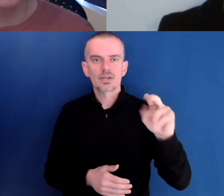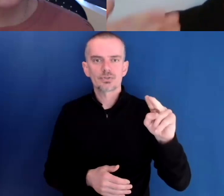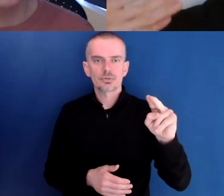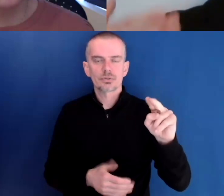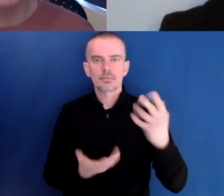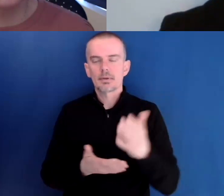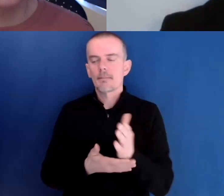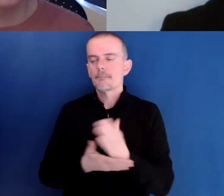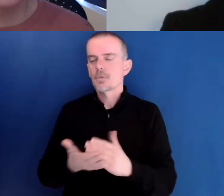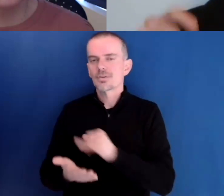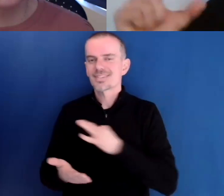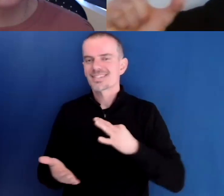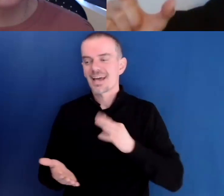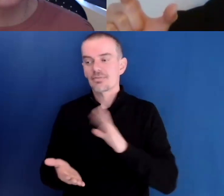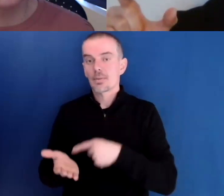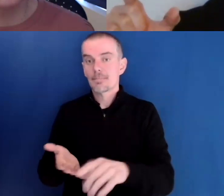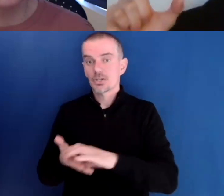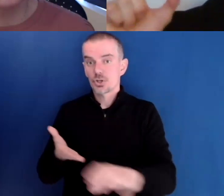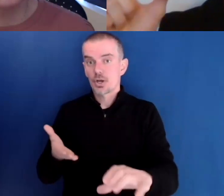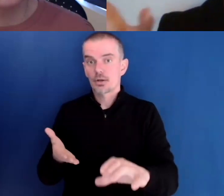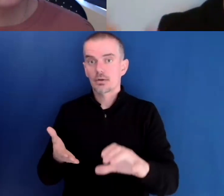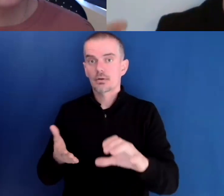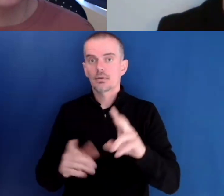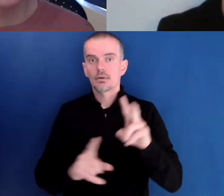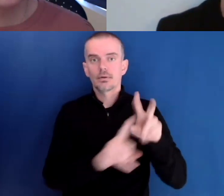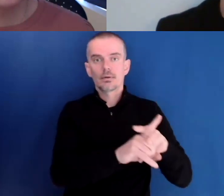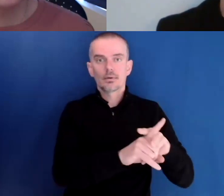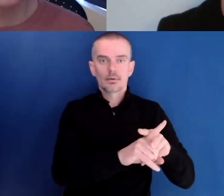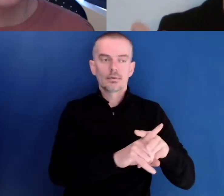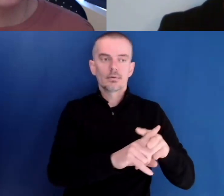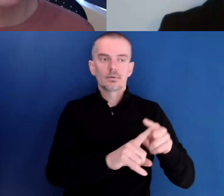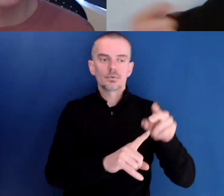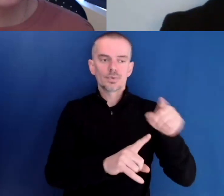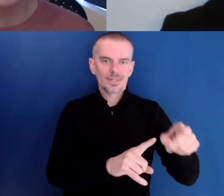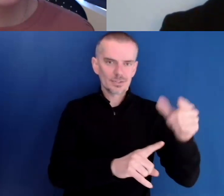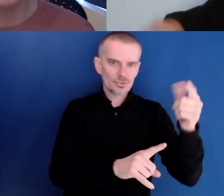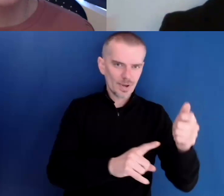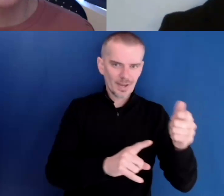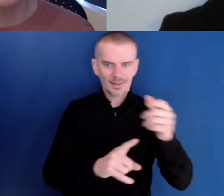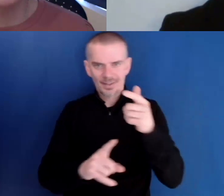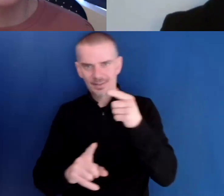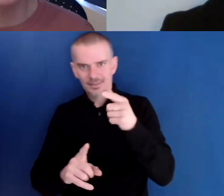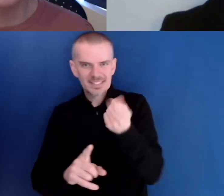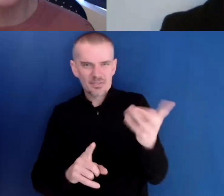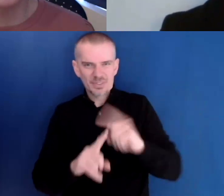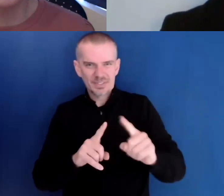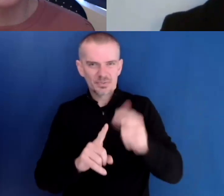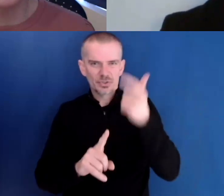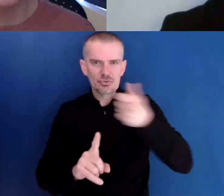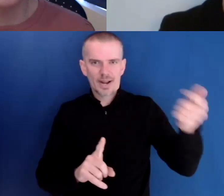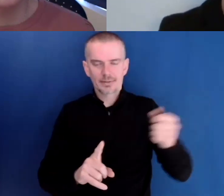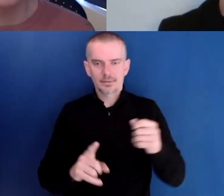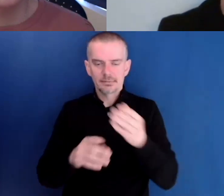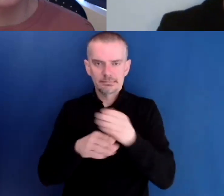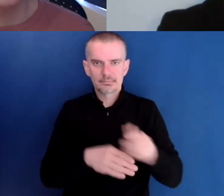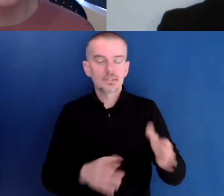staff's paycheck to various federal grants, and so you're still maybe going to have to be doing some of those